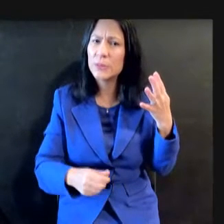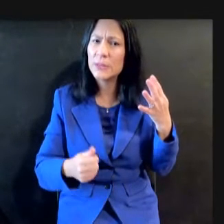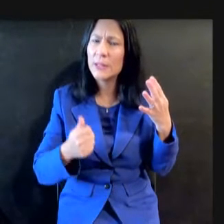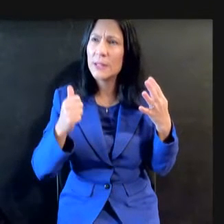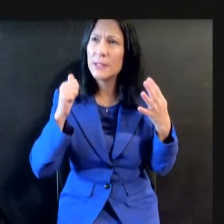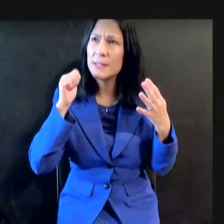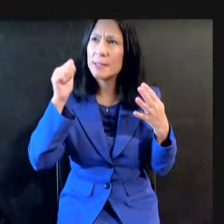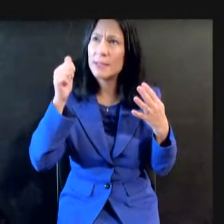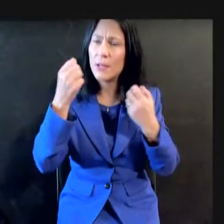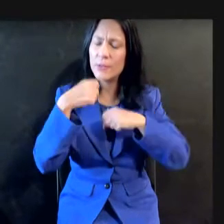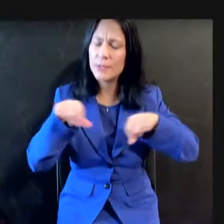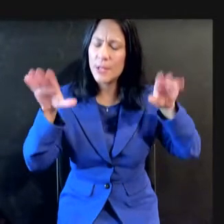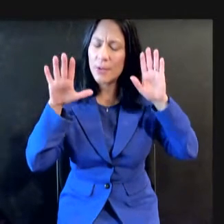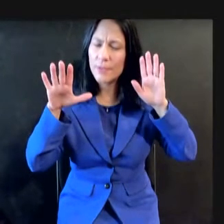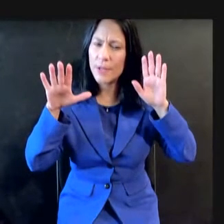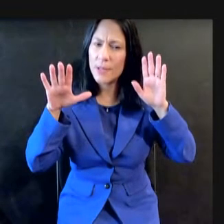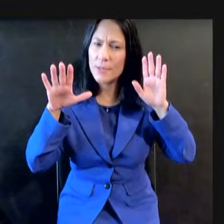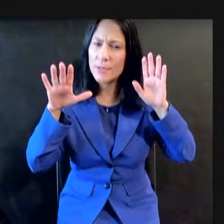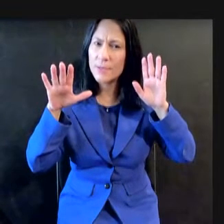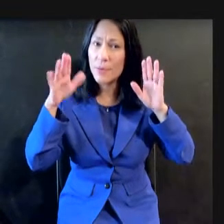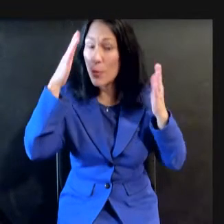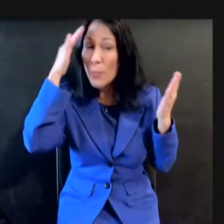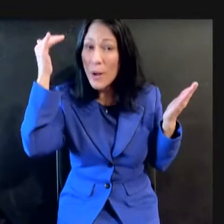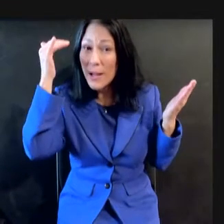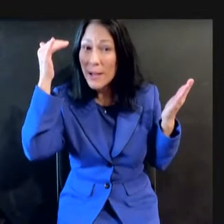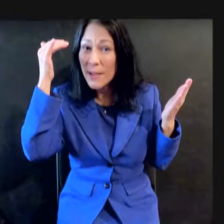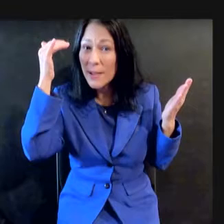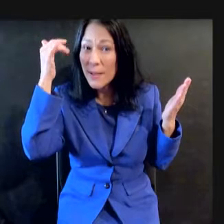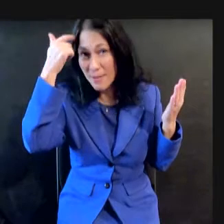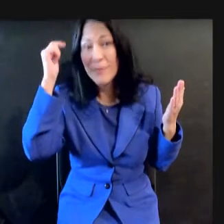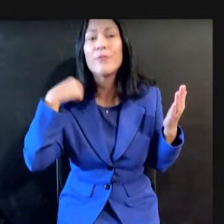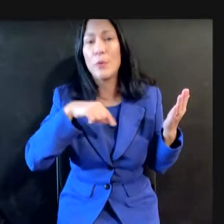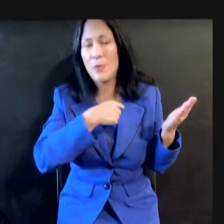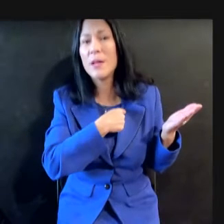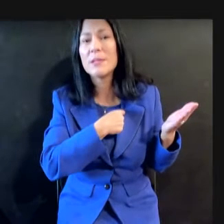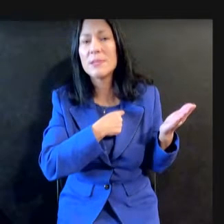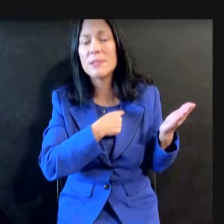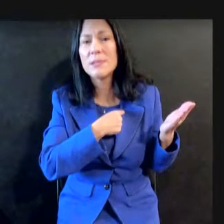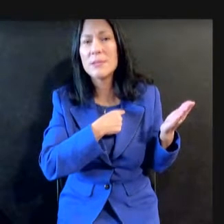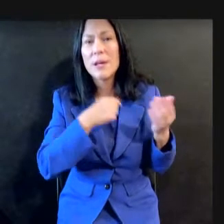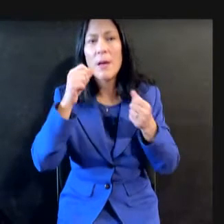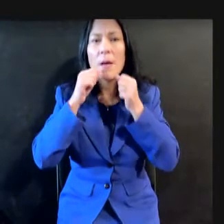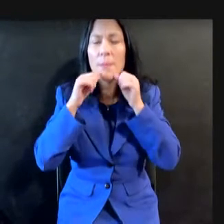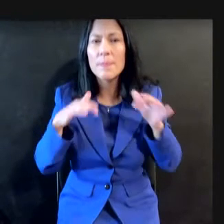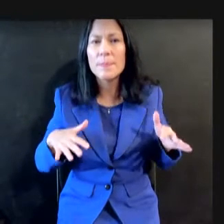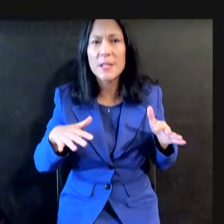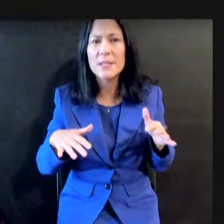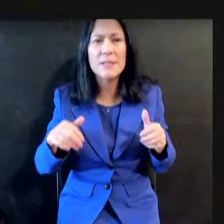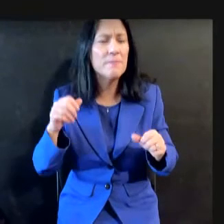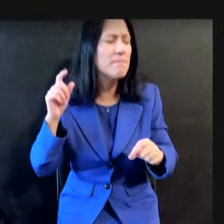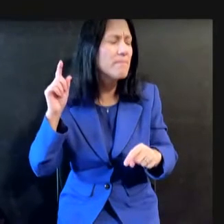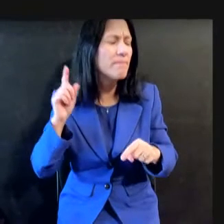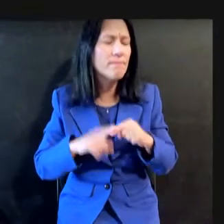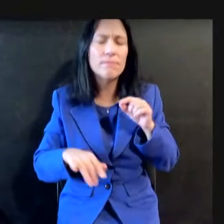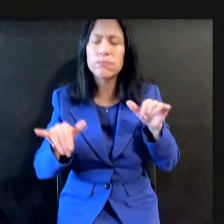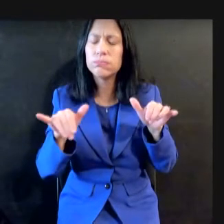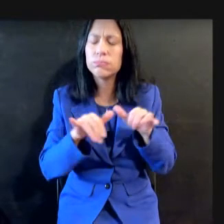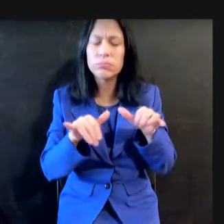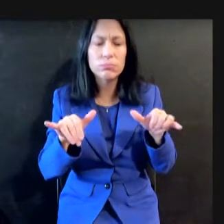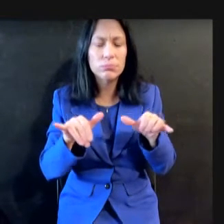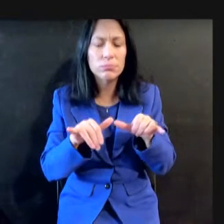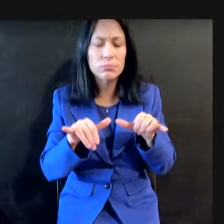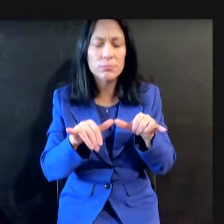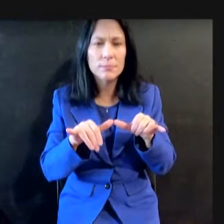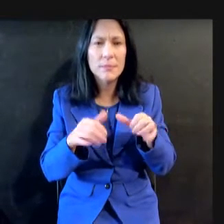God, for what reason? For our sakes, a gift immeasurable, a love